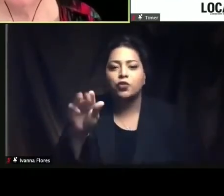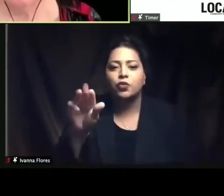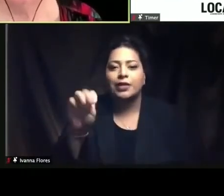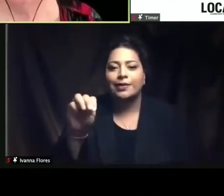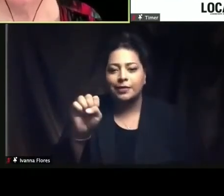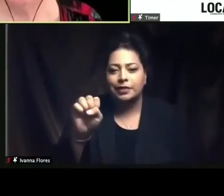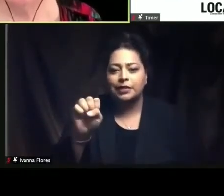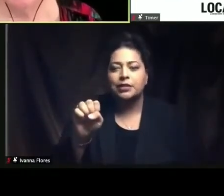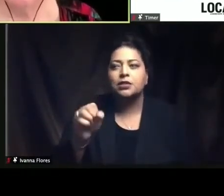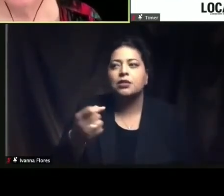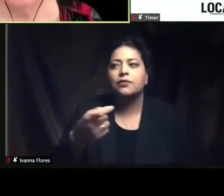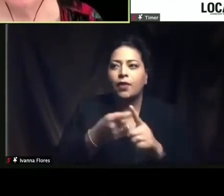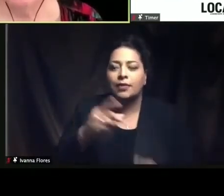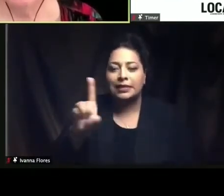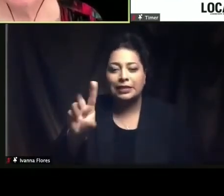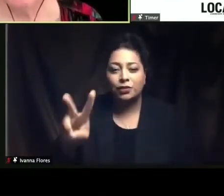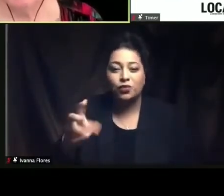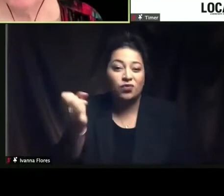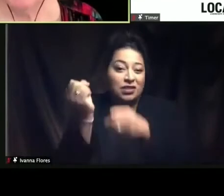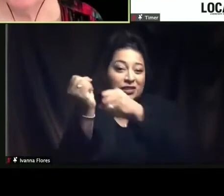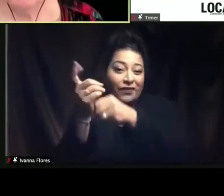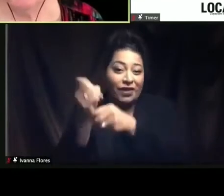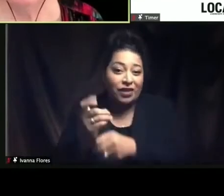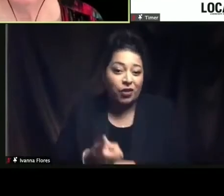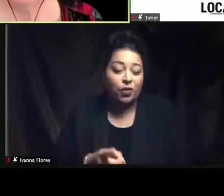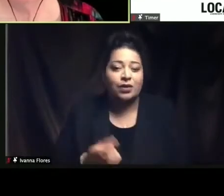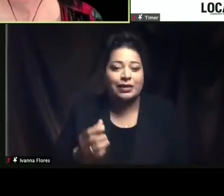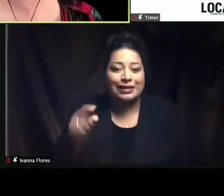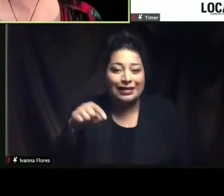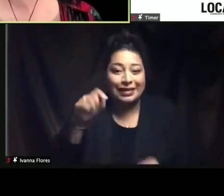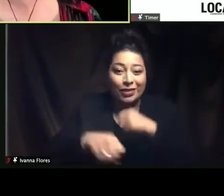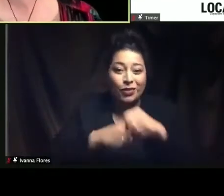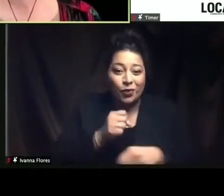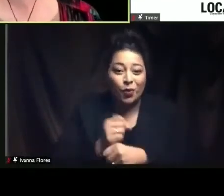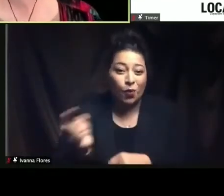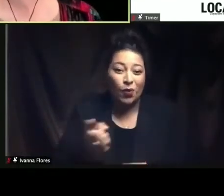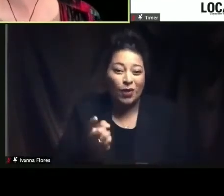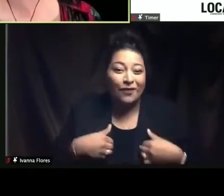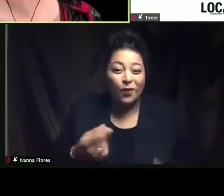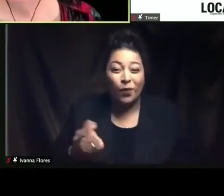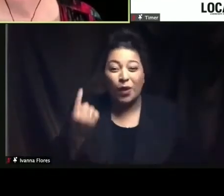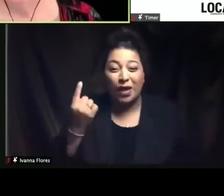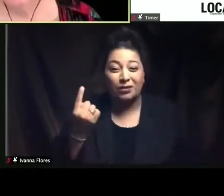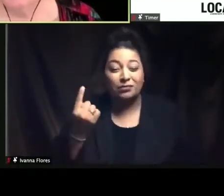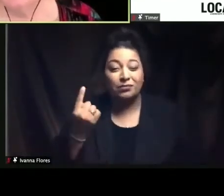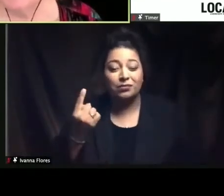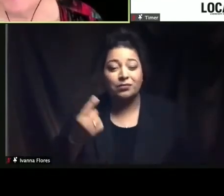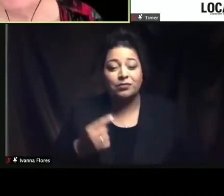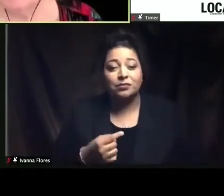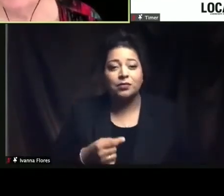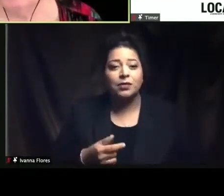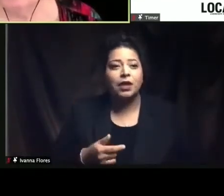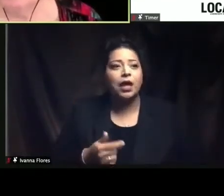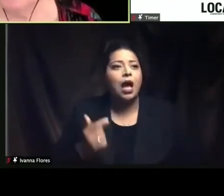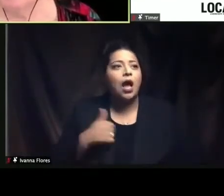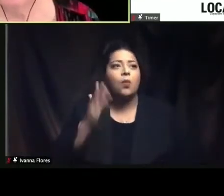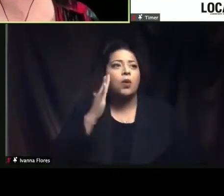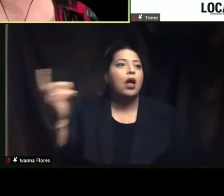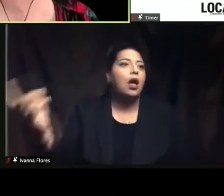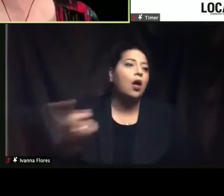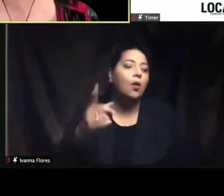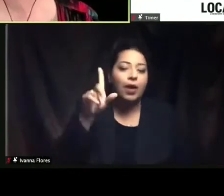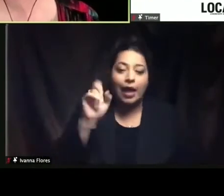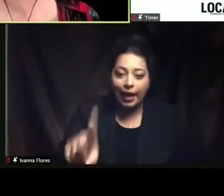from District 2 every year. This year we're only doing one. So I'm going to pull up the question that is always asked in the Menke